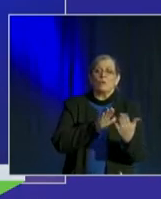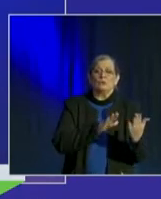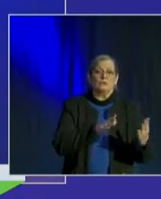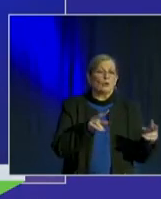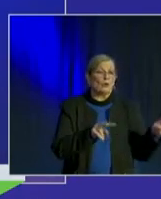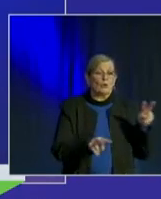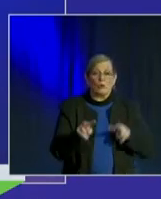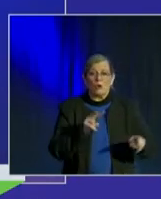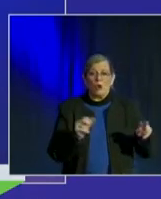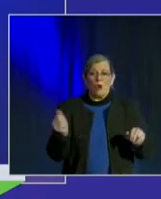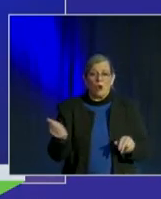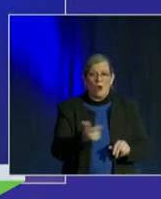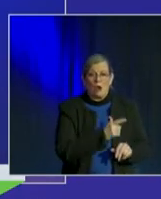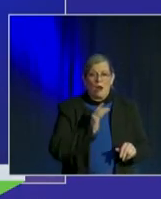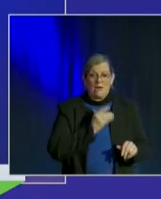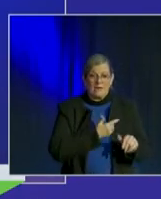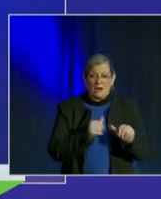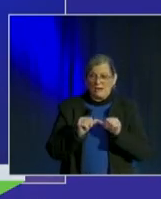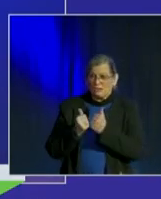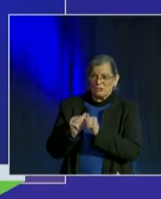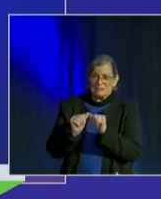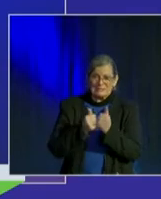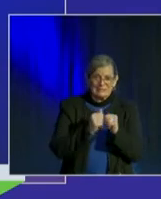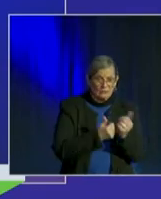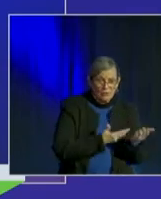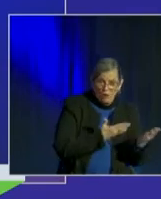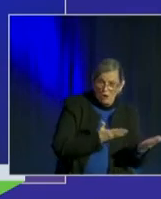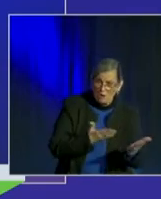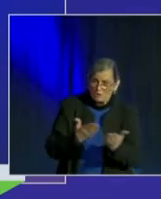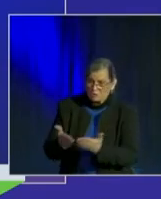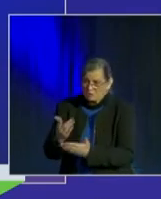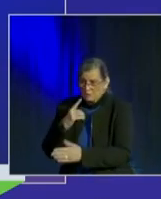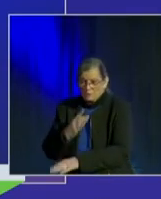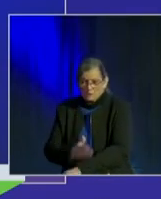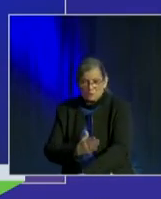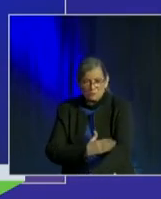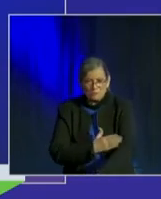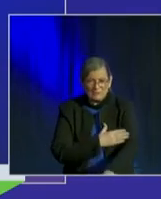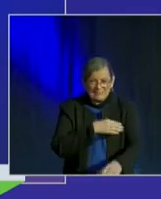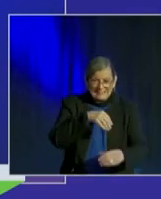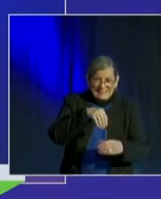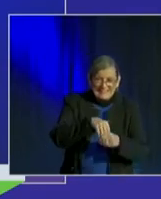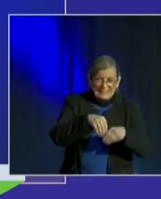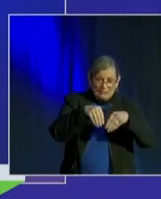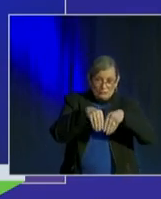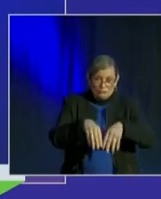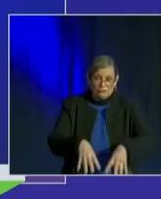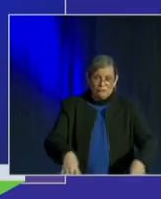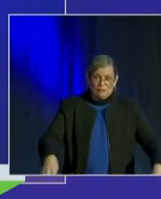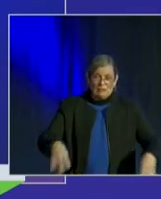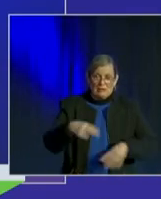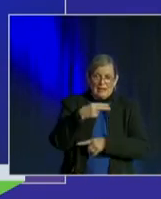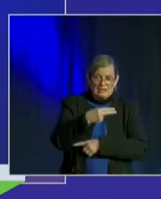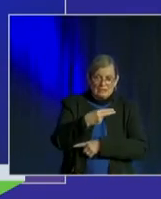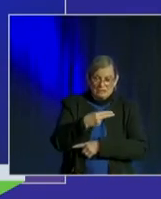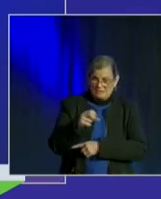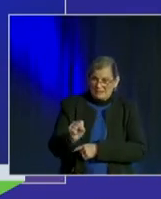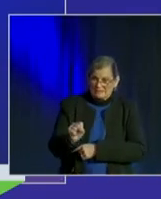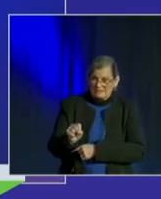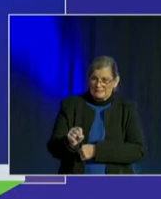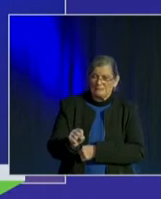our agencies in the HHS cluster. I should also mention we have gotten a